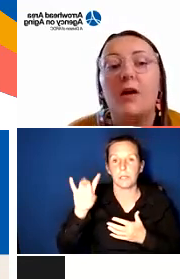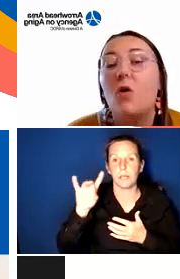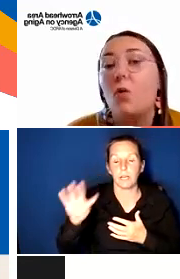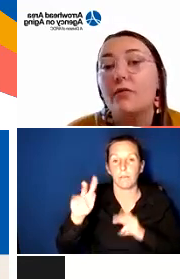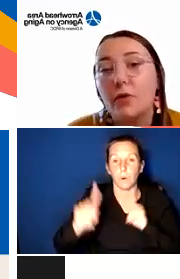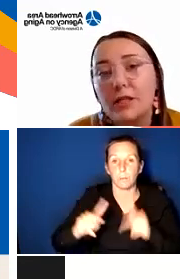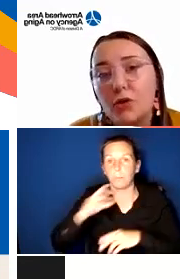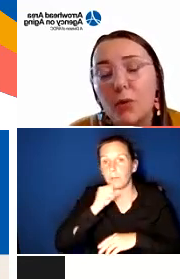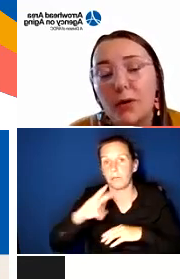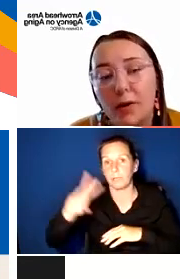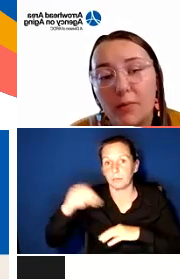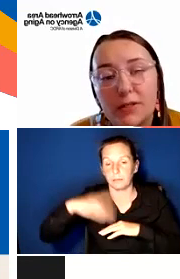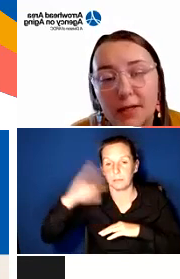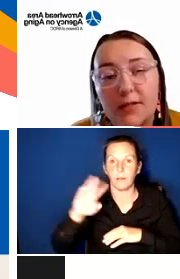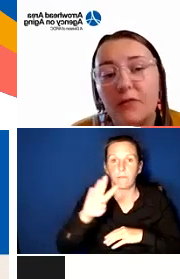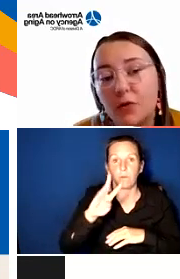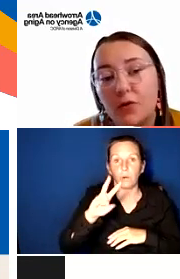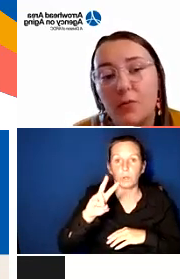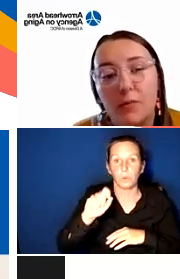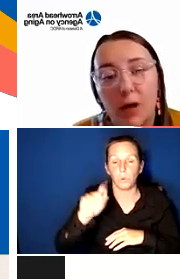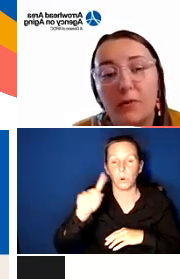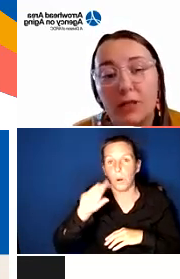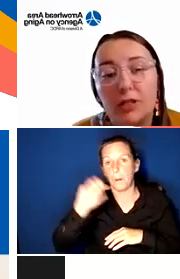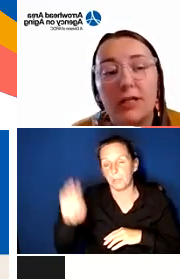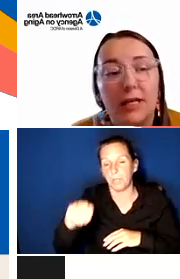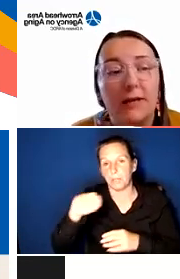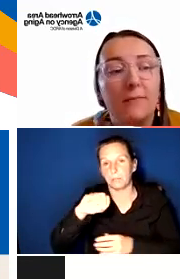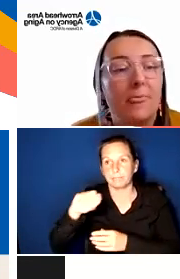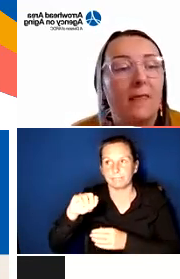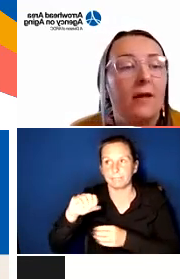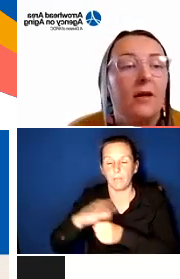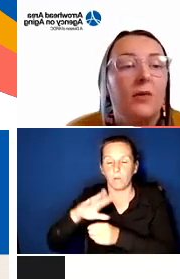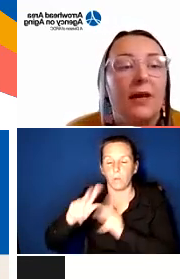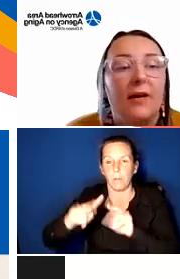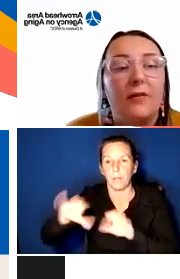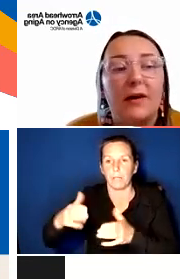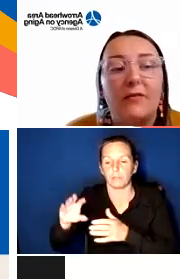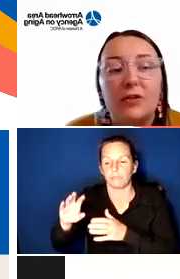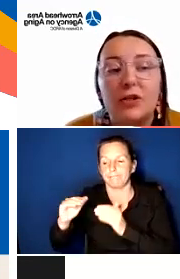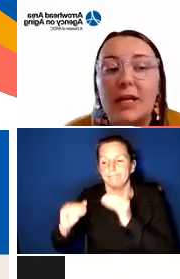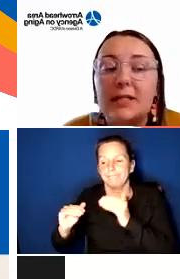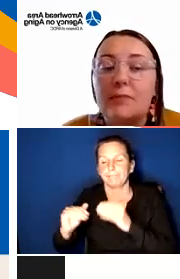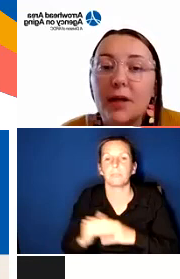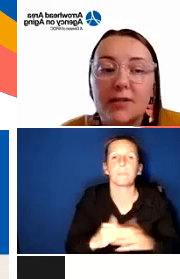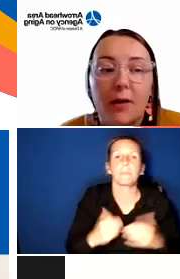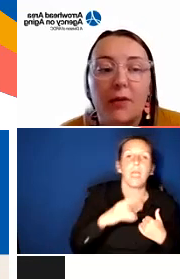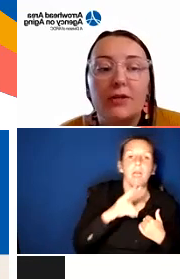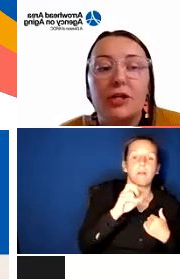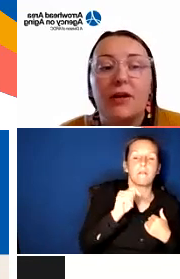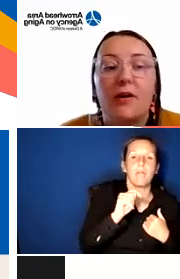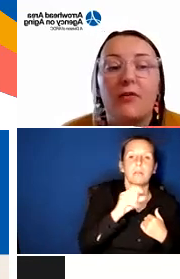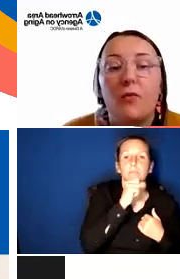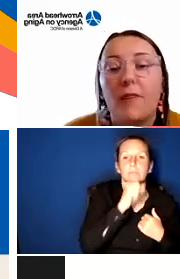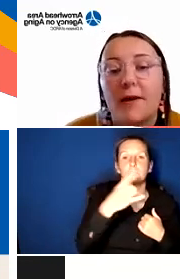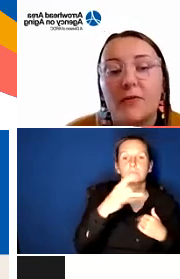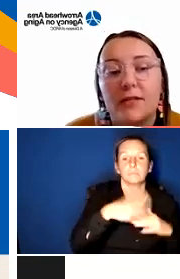6,684, or 42.1% of the total population in Aiken. We have a veteran 18 plus